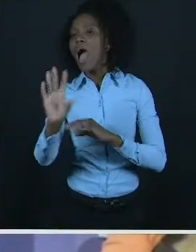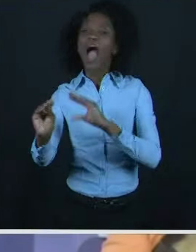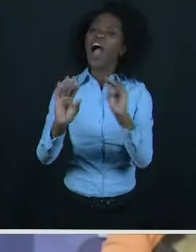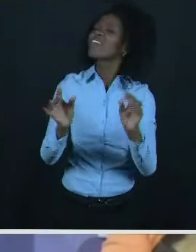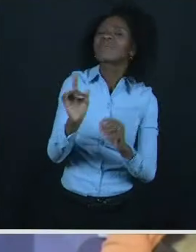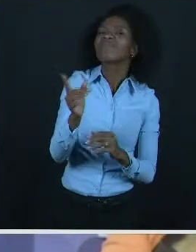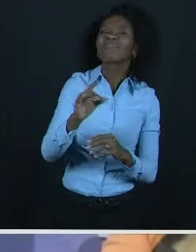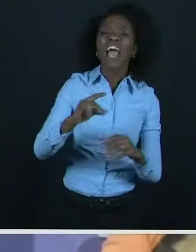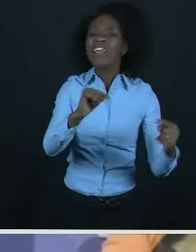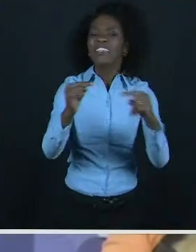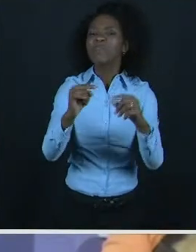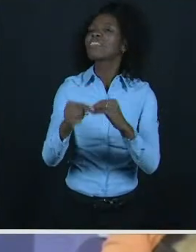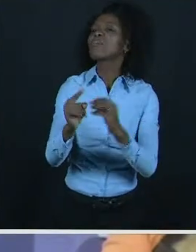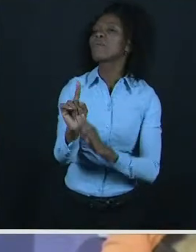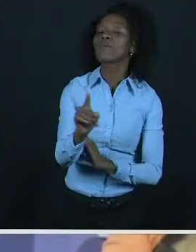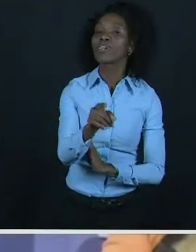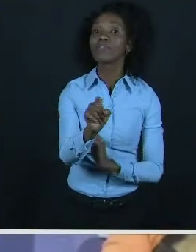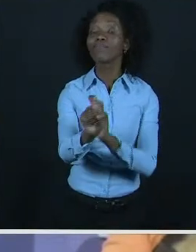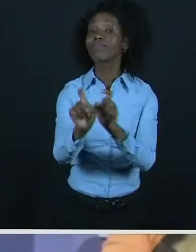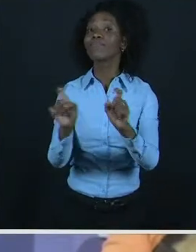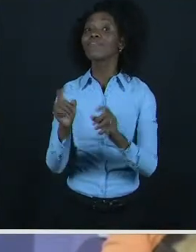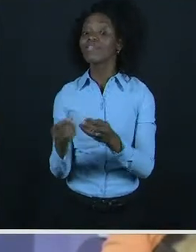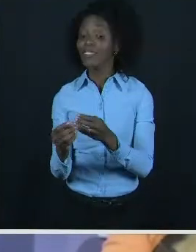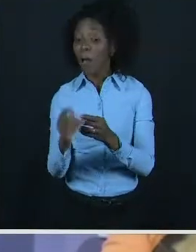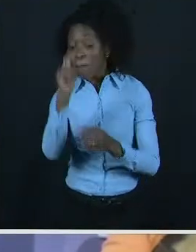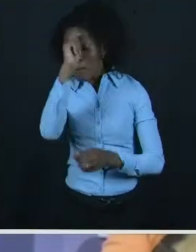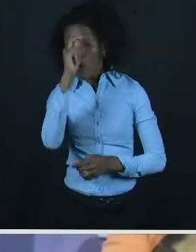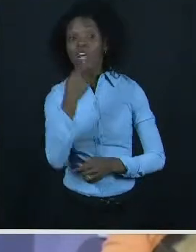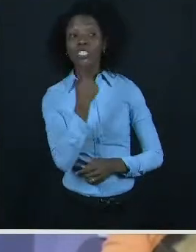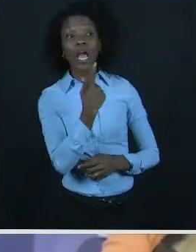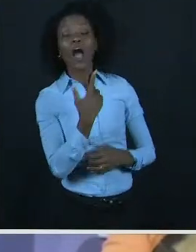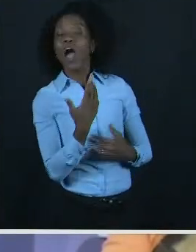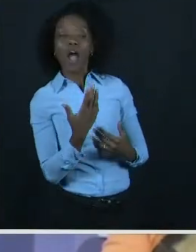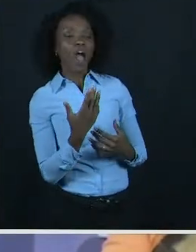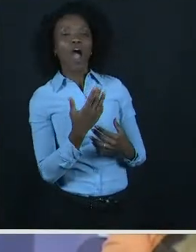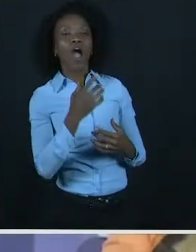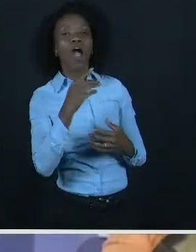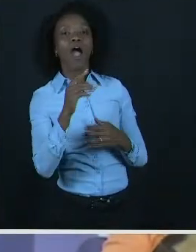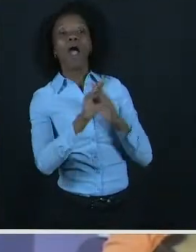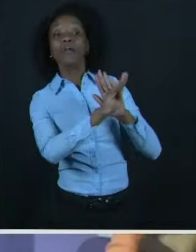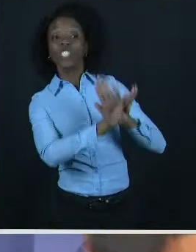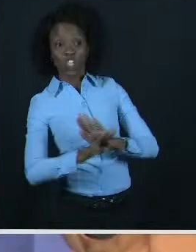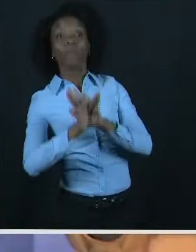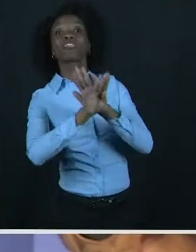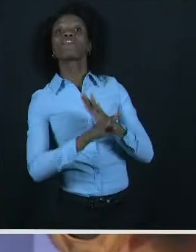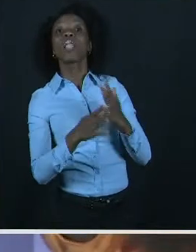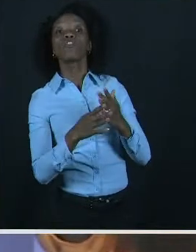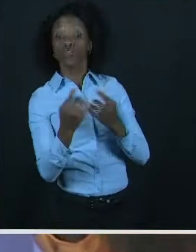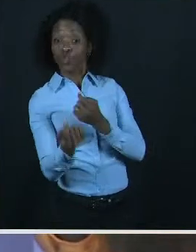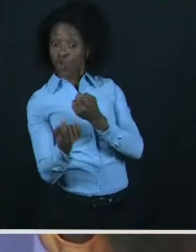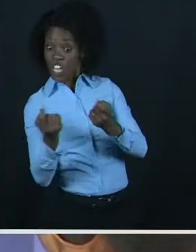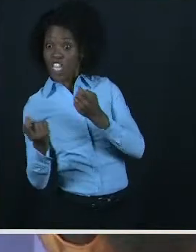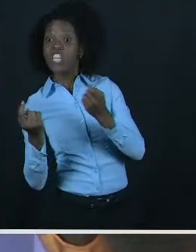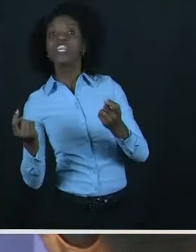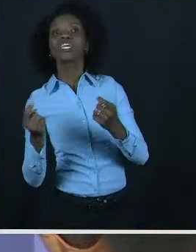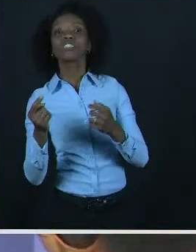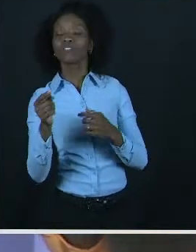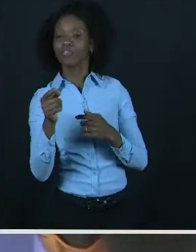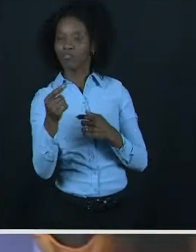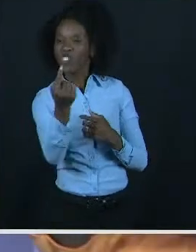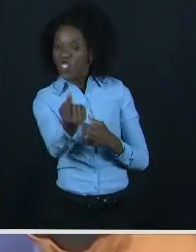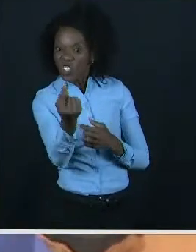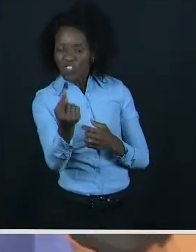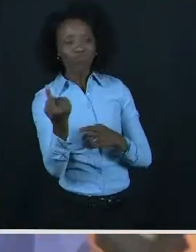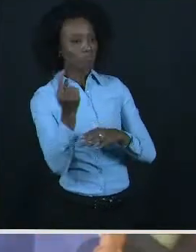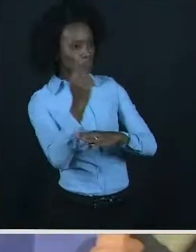the debate about, and they said it was on gender-based violence. Each one in their debate had handled a